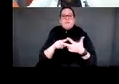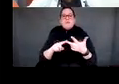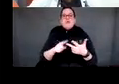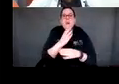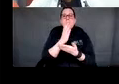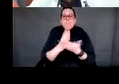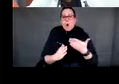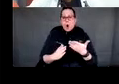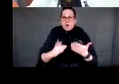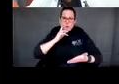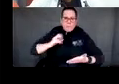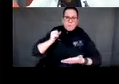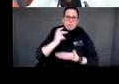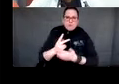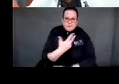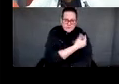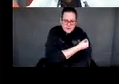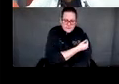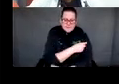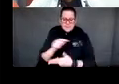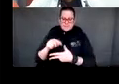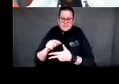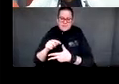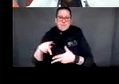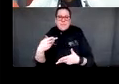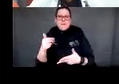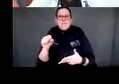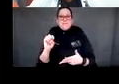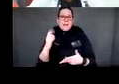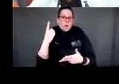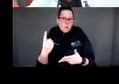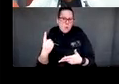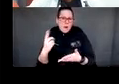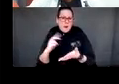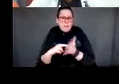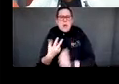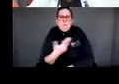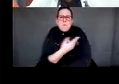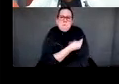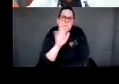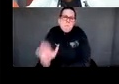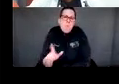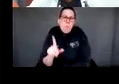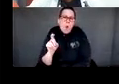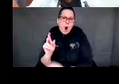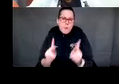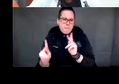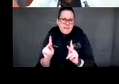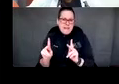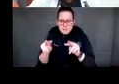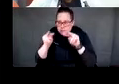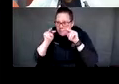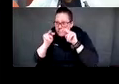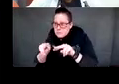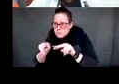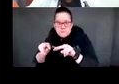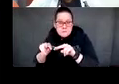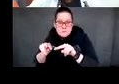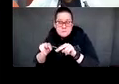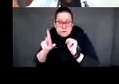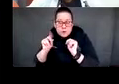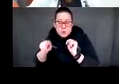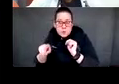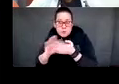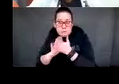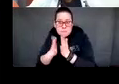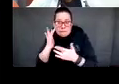which is the part that we vaccinate about 100 people, and we look really intensely to see if any of them